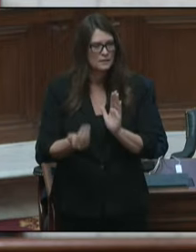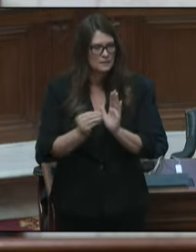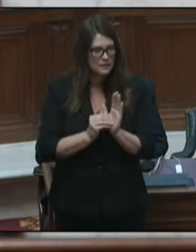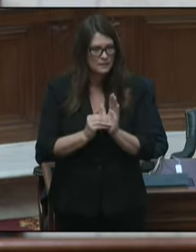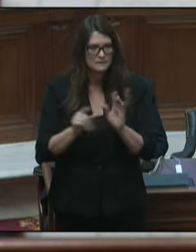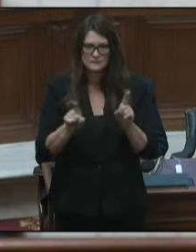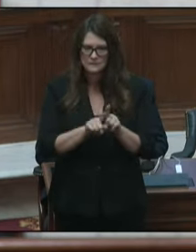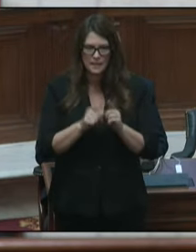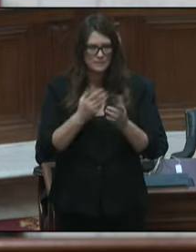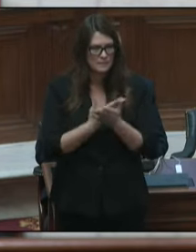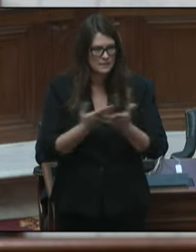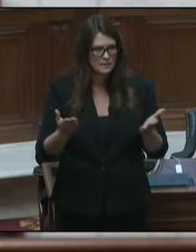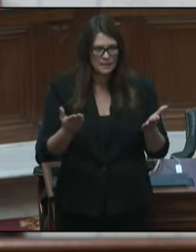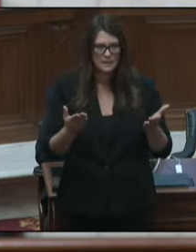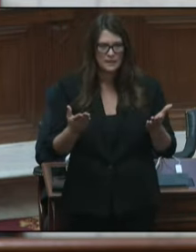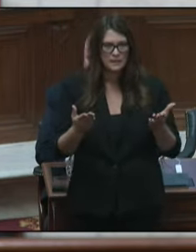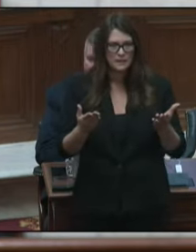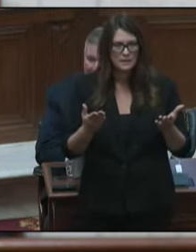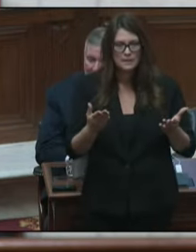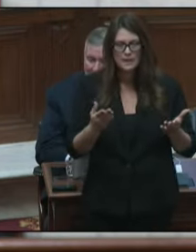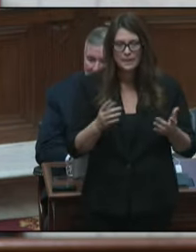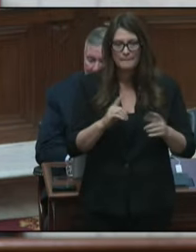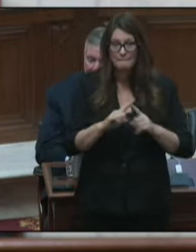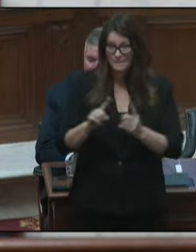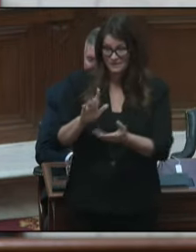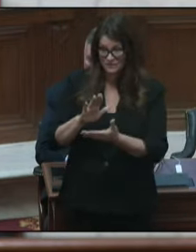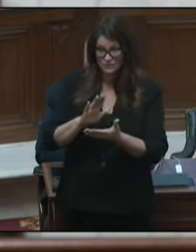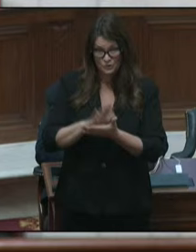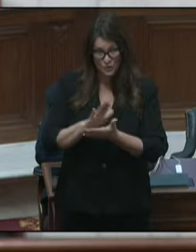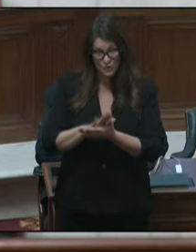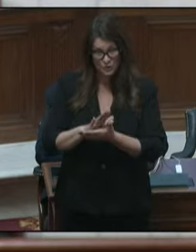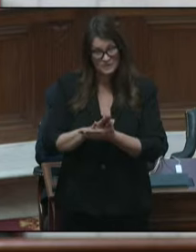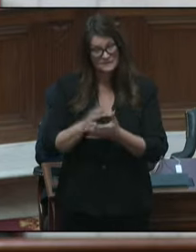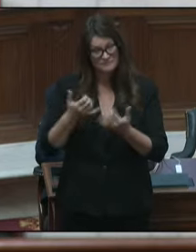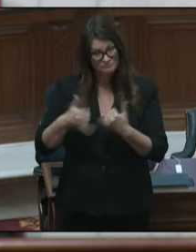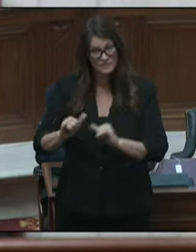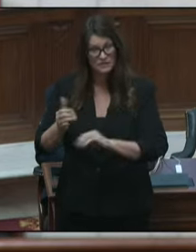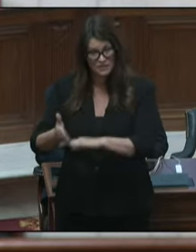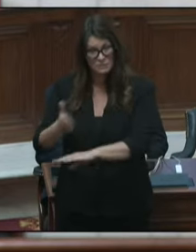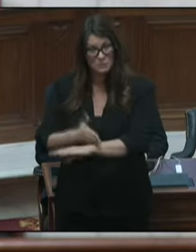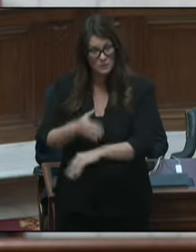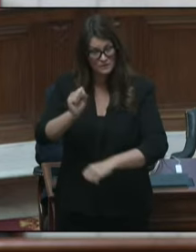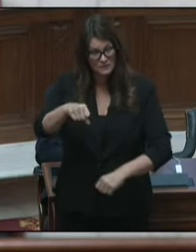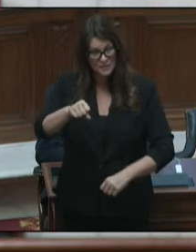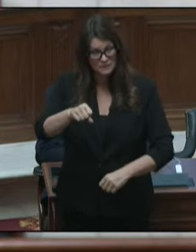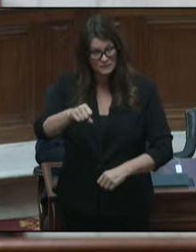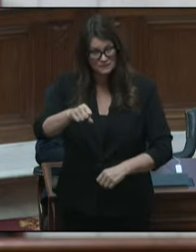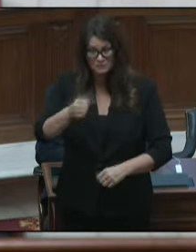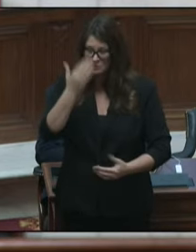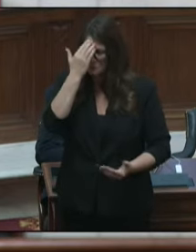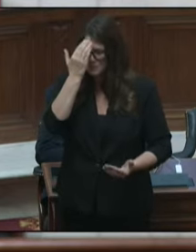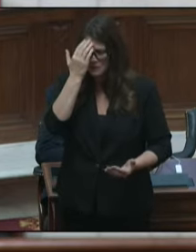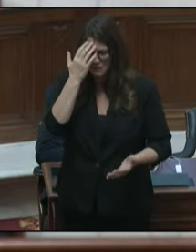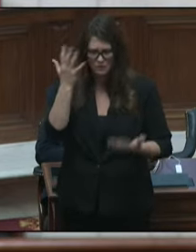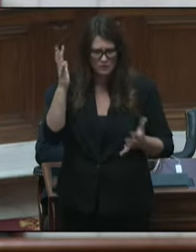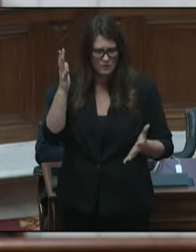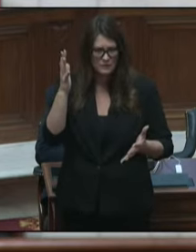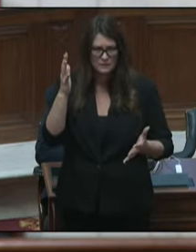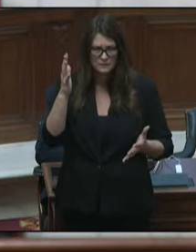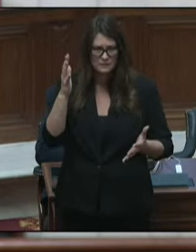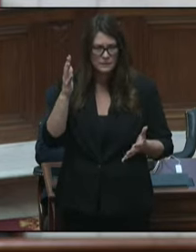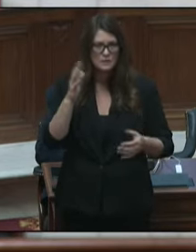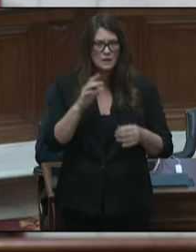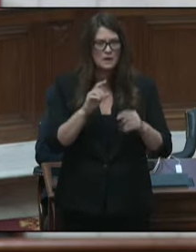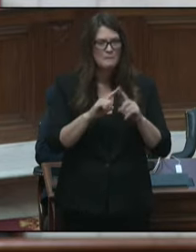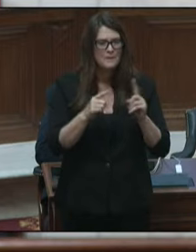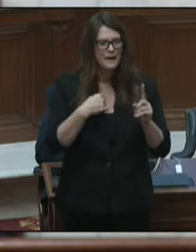think about it. Granted, our schools have got a ways to go. Granted, we do. But you know,